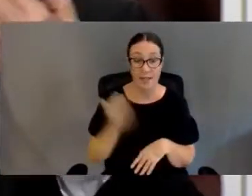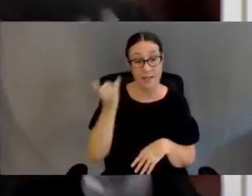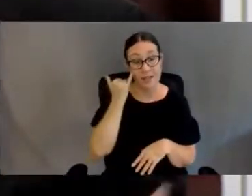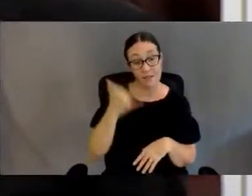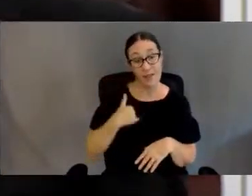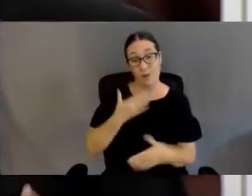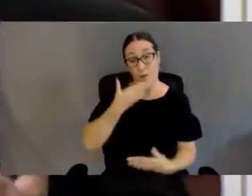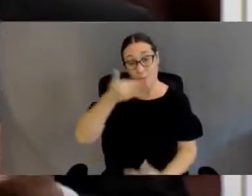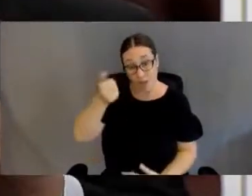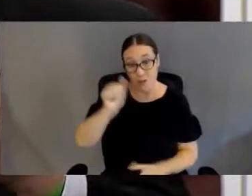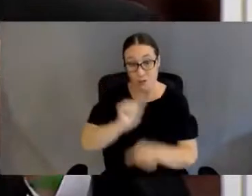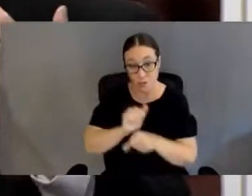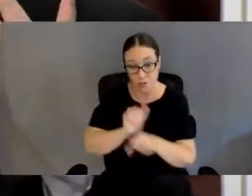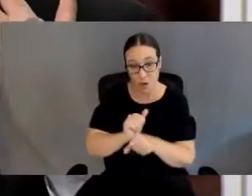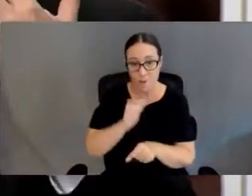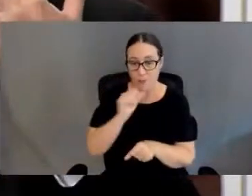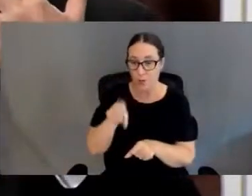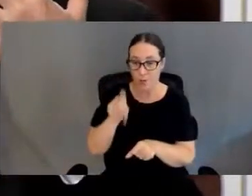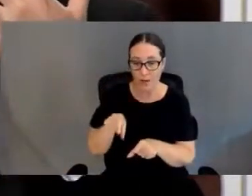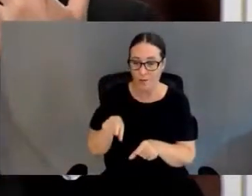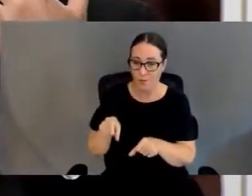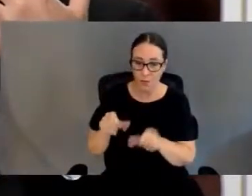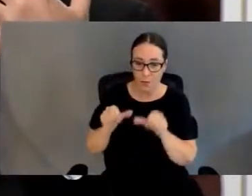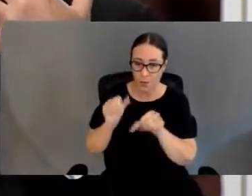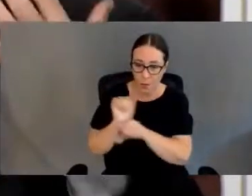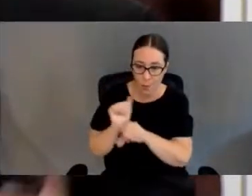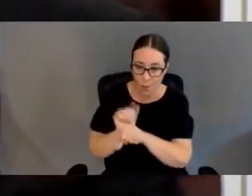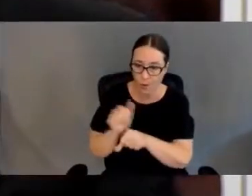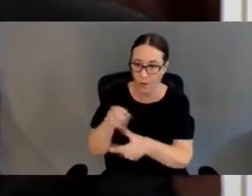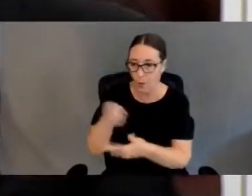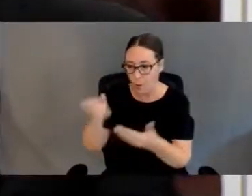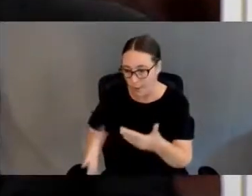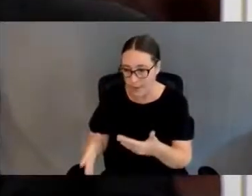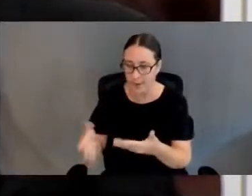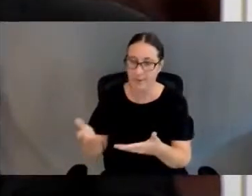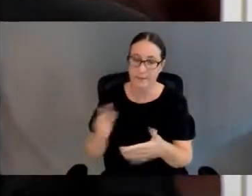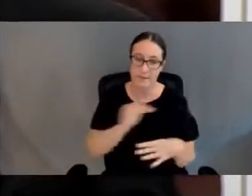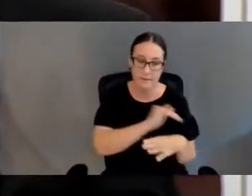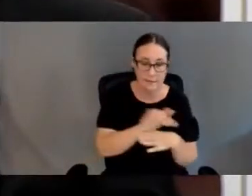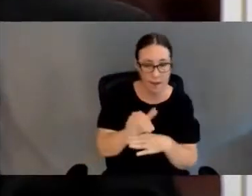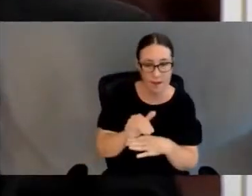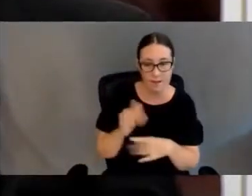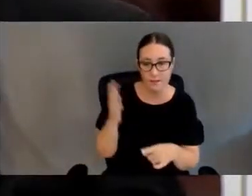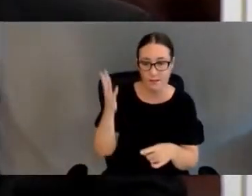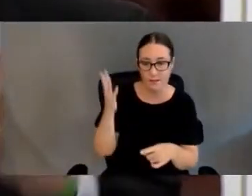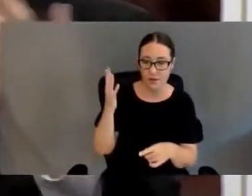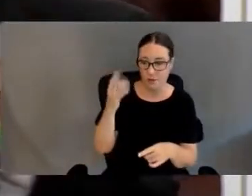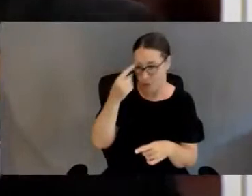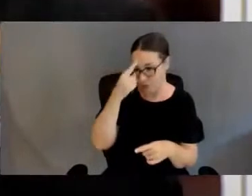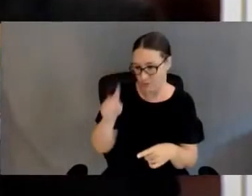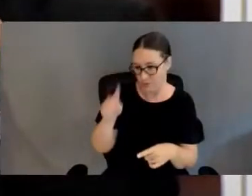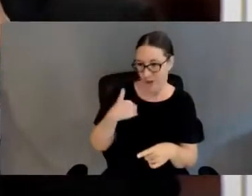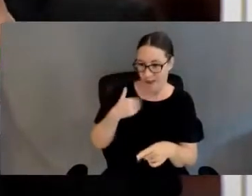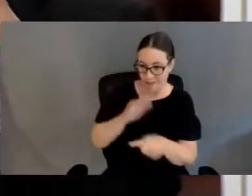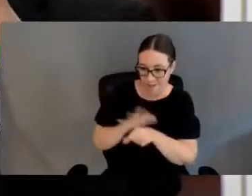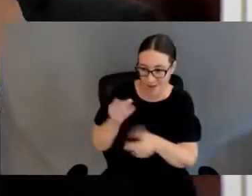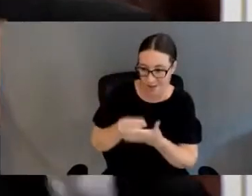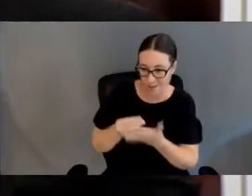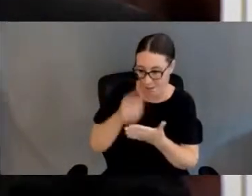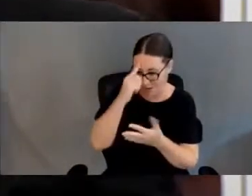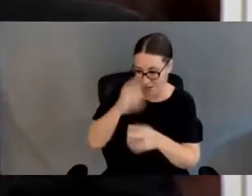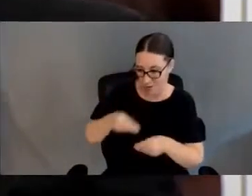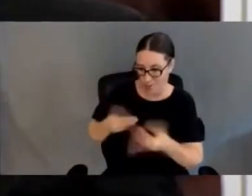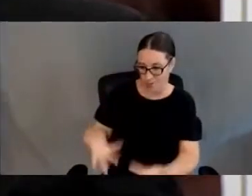weekends away from their family, because this is just to provide enough food at the table. And you have a group of people